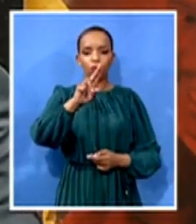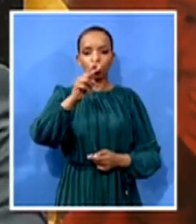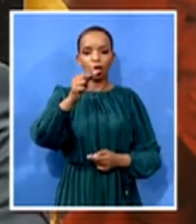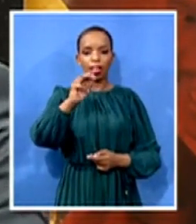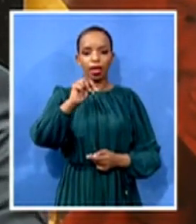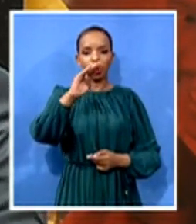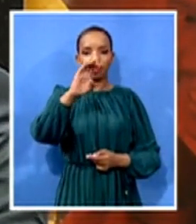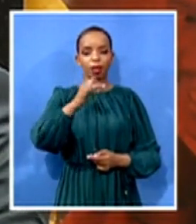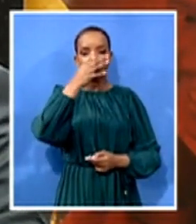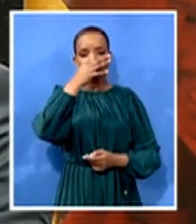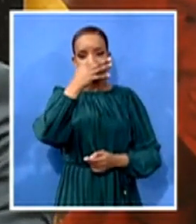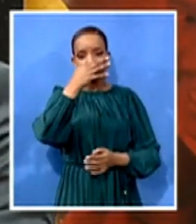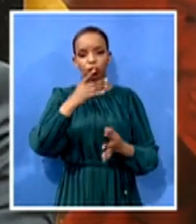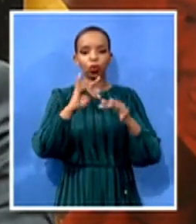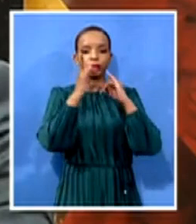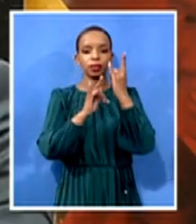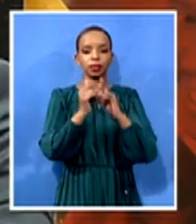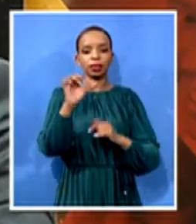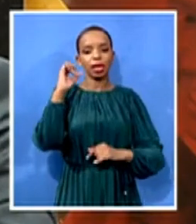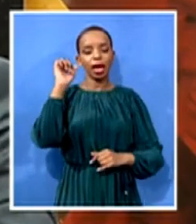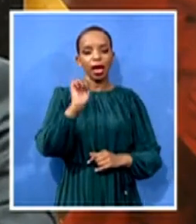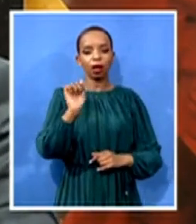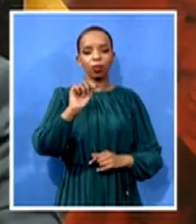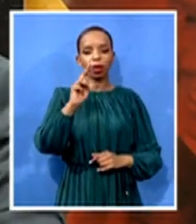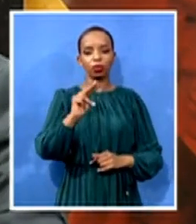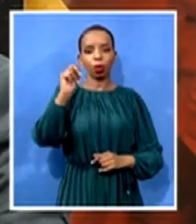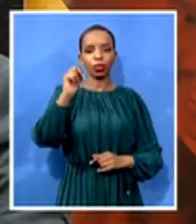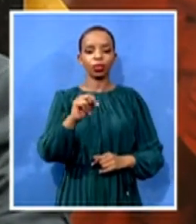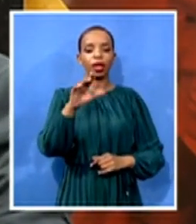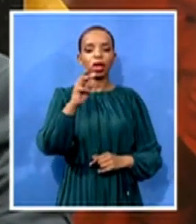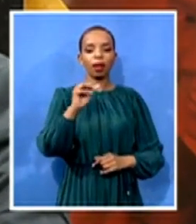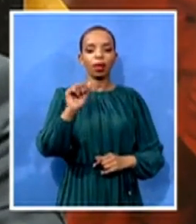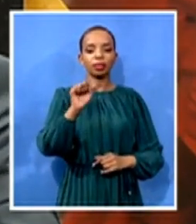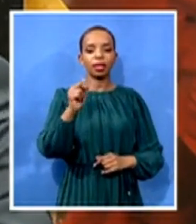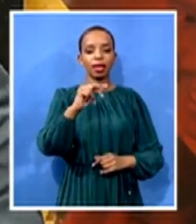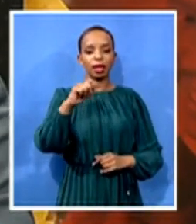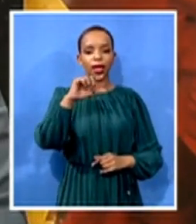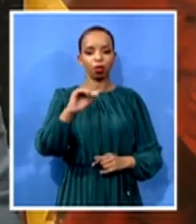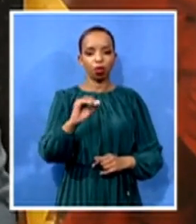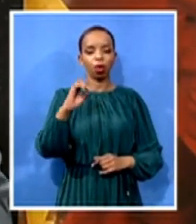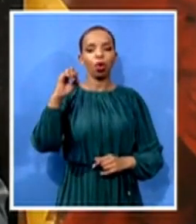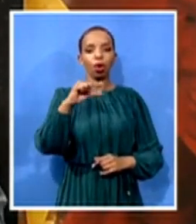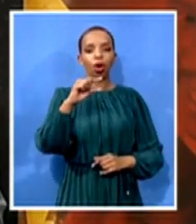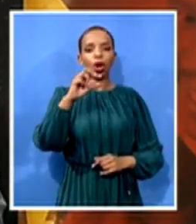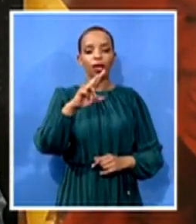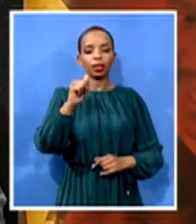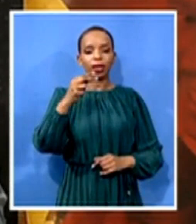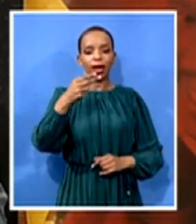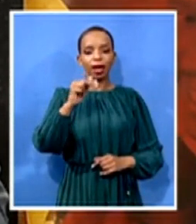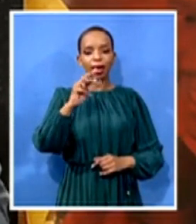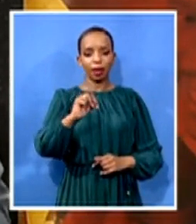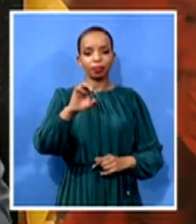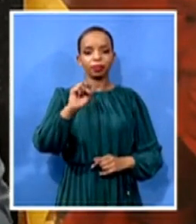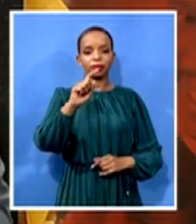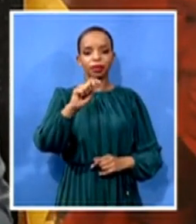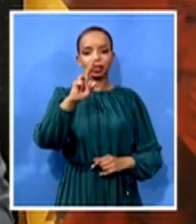North, Amasango, Grahamstown in Sarabatman, Lingom Soleto Special School